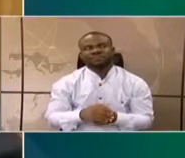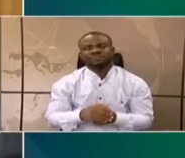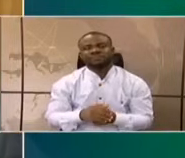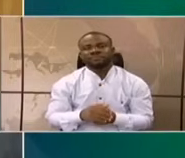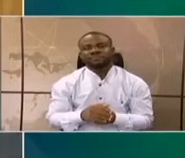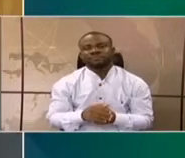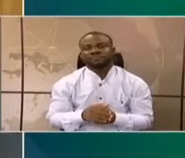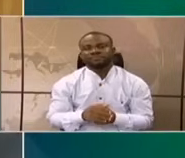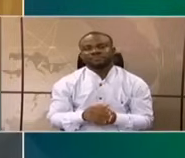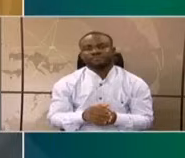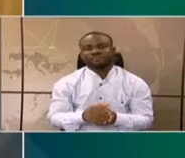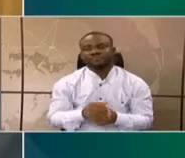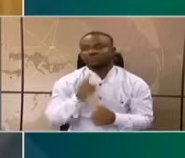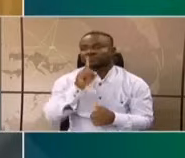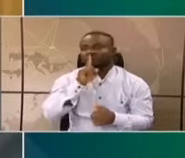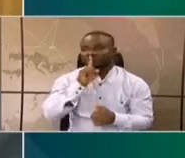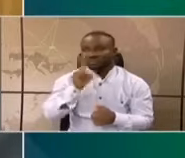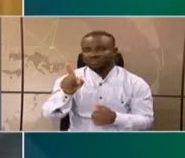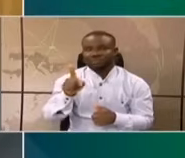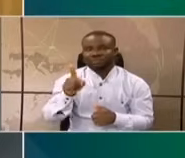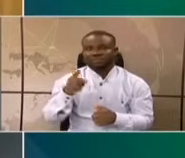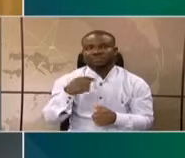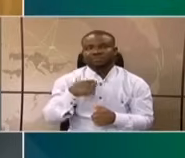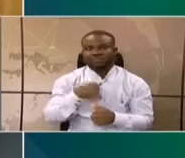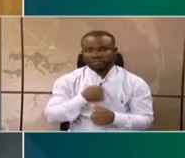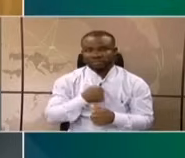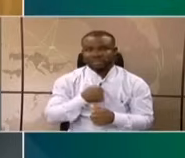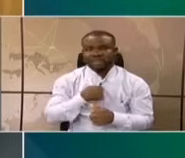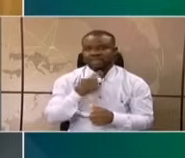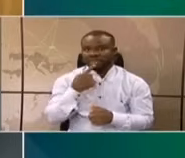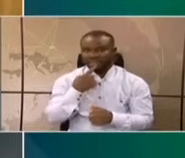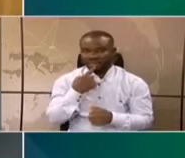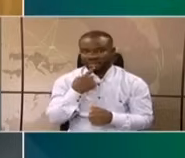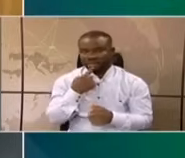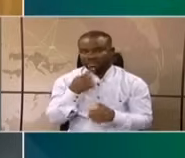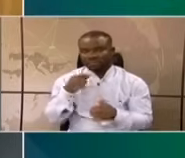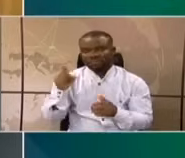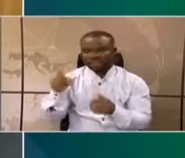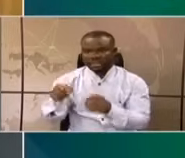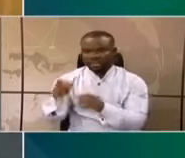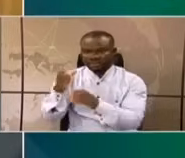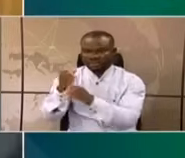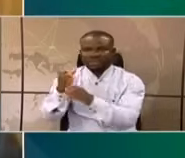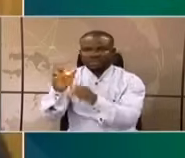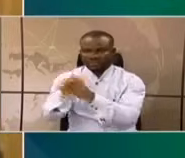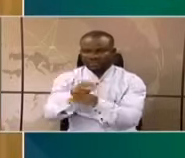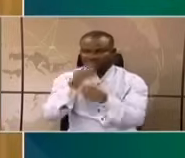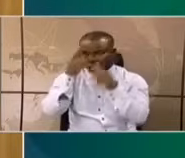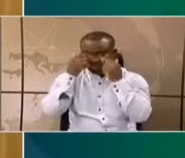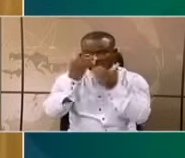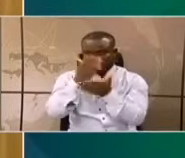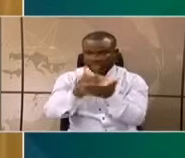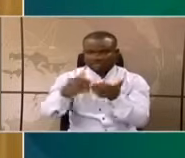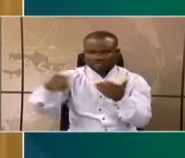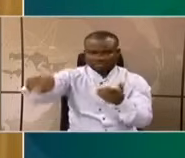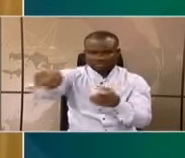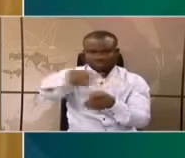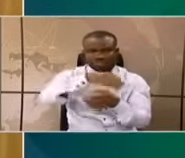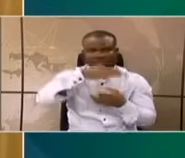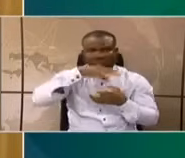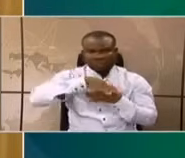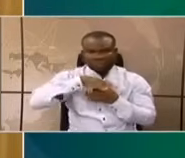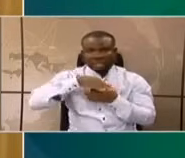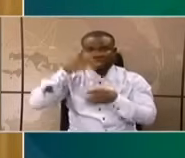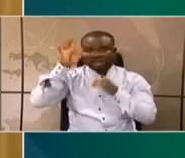I've heard it being said that I should be careful. When? Many of these people voted for me. And if